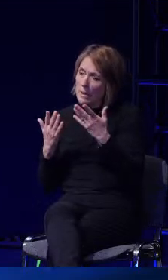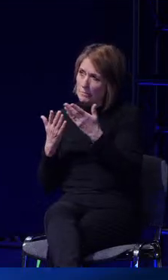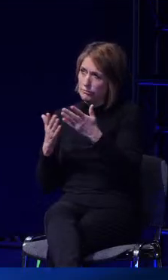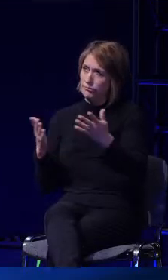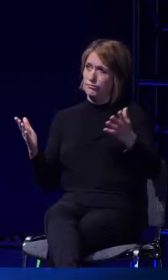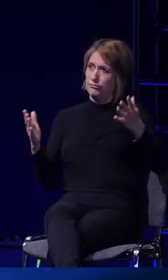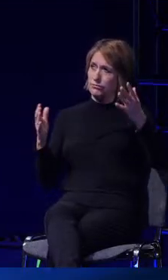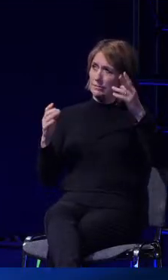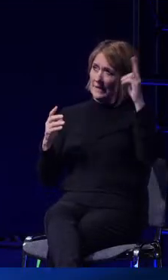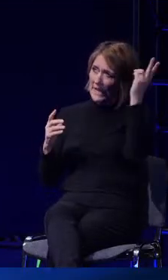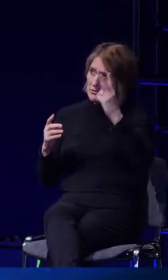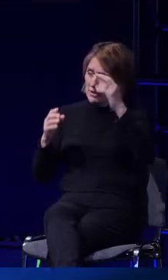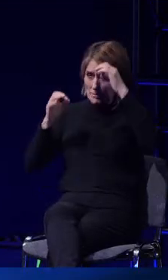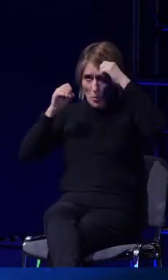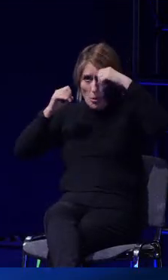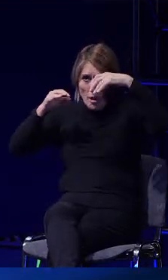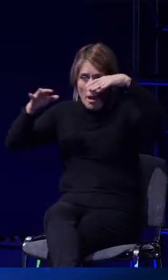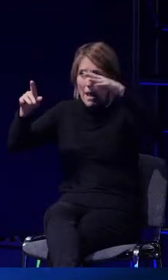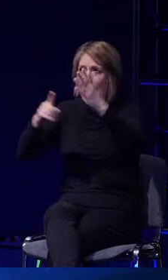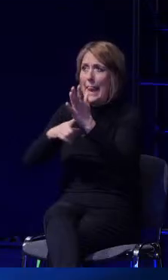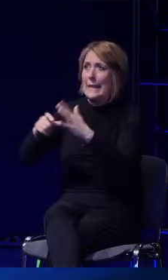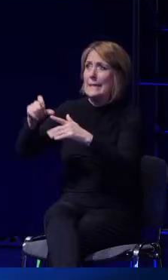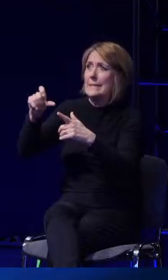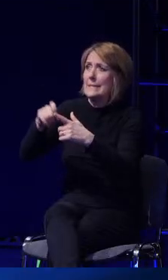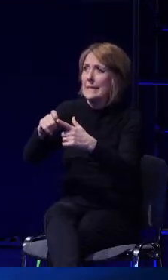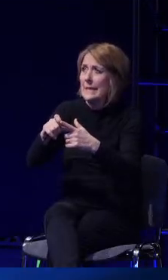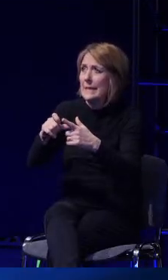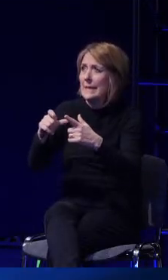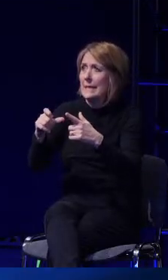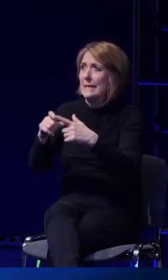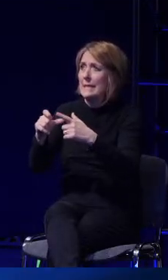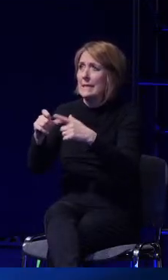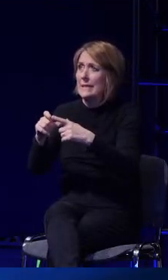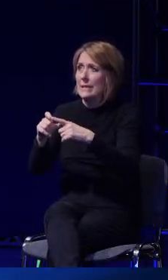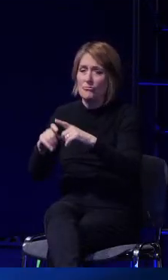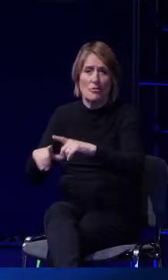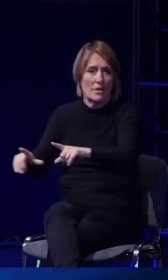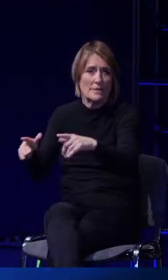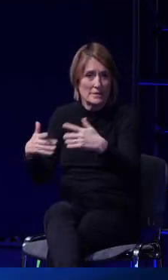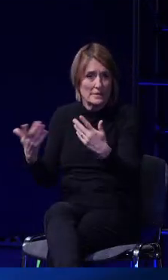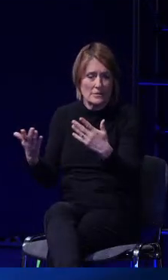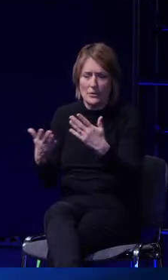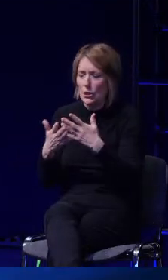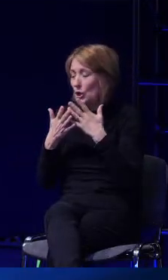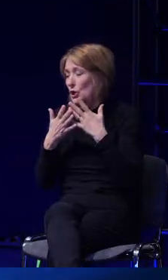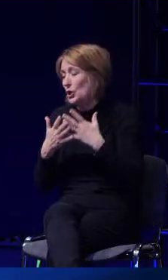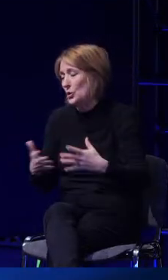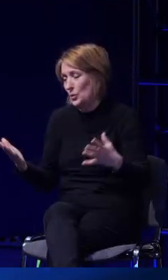we had the most LED. We emptied them of LED drivers. It was a huge undertaking,